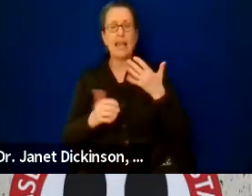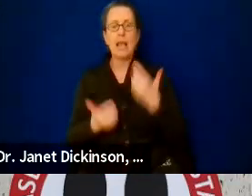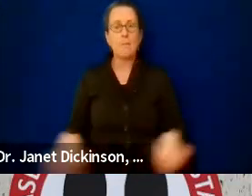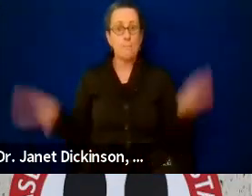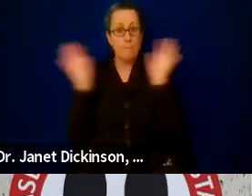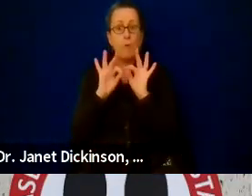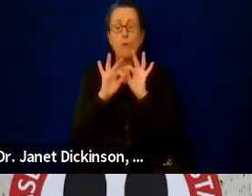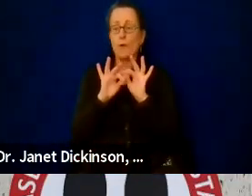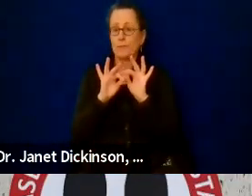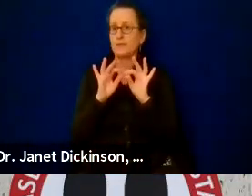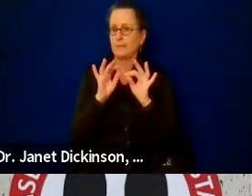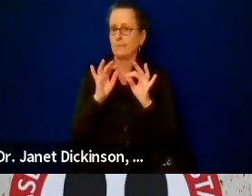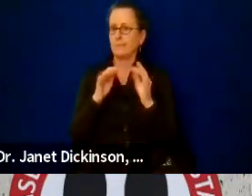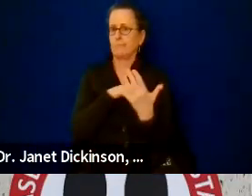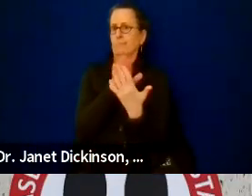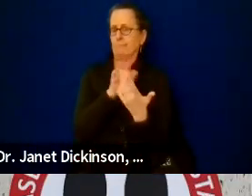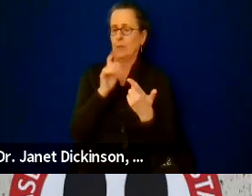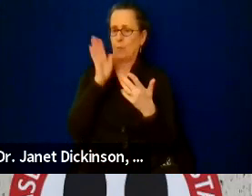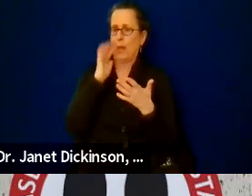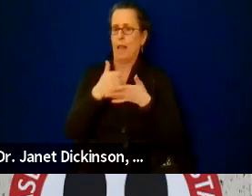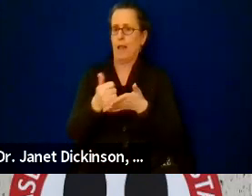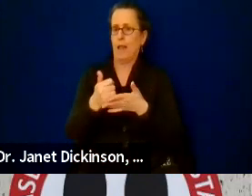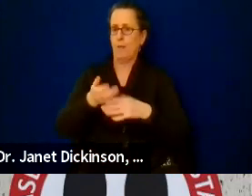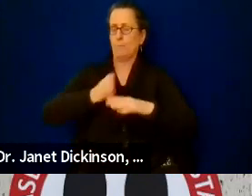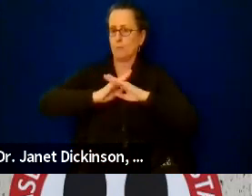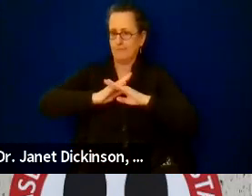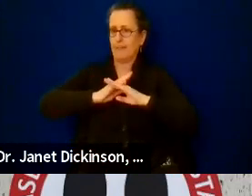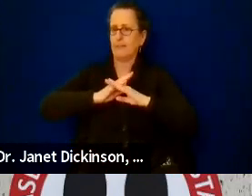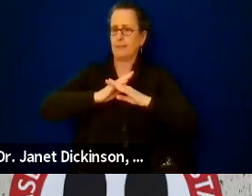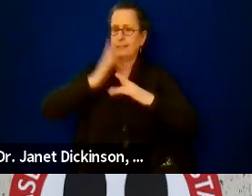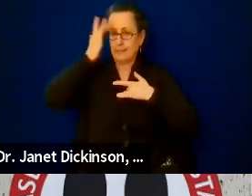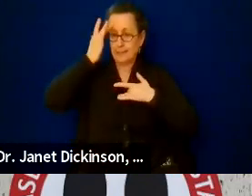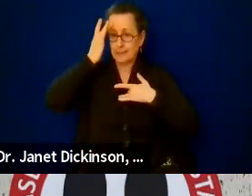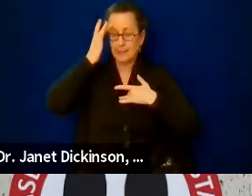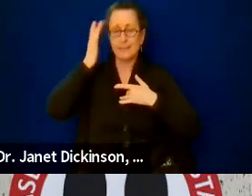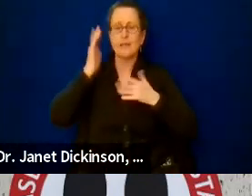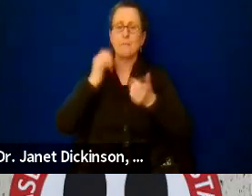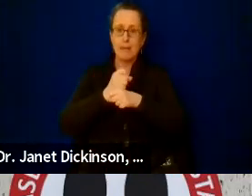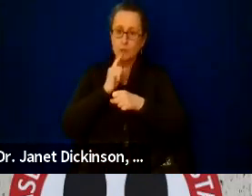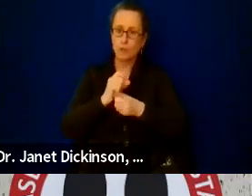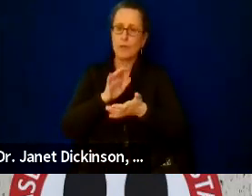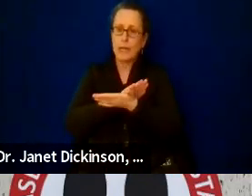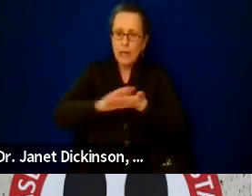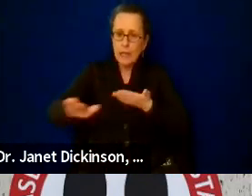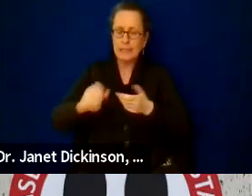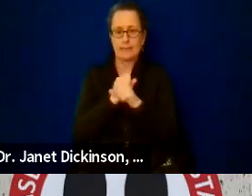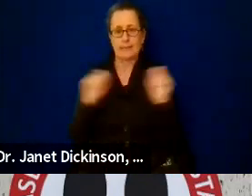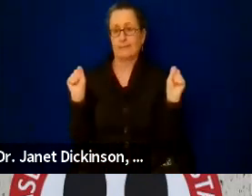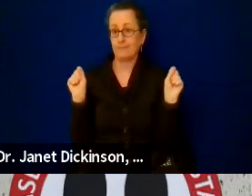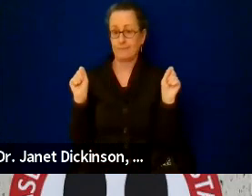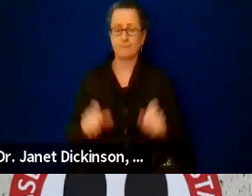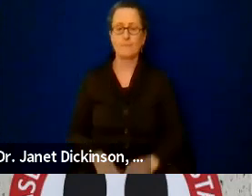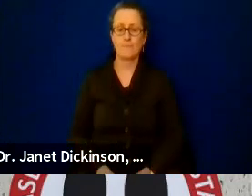in terms of making sure that the school environment is safe and clean for all. Great. Dr. Houle, one more question along